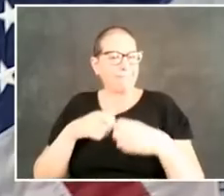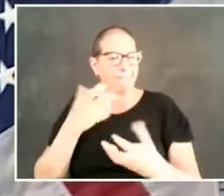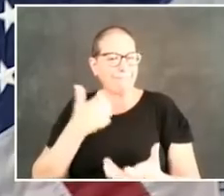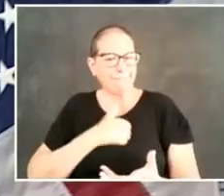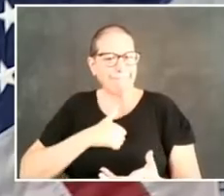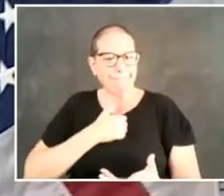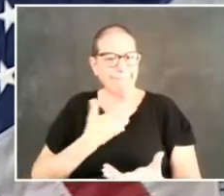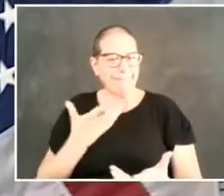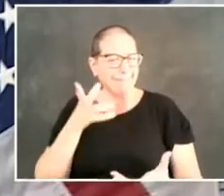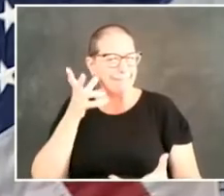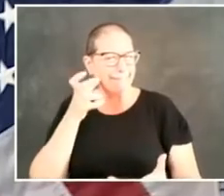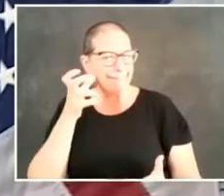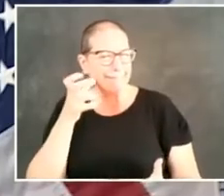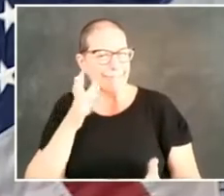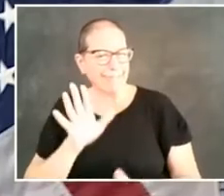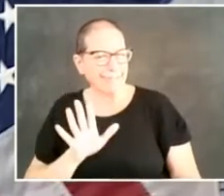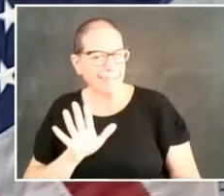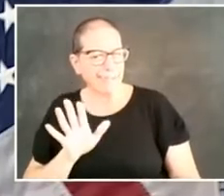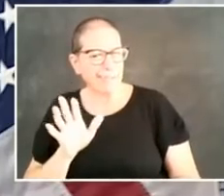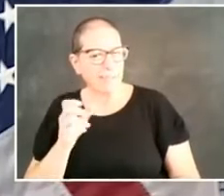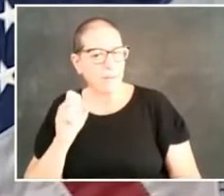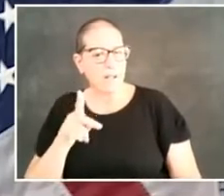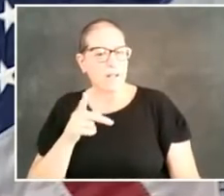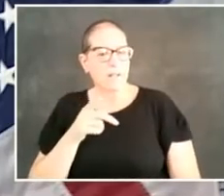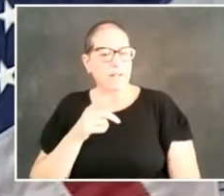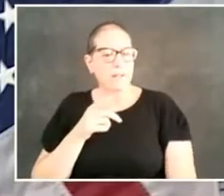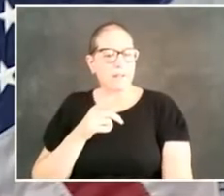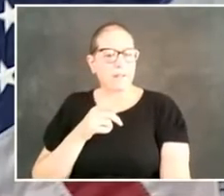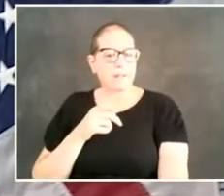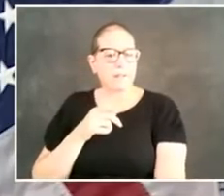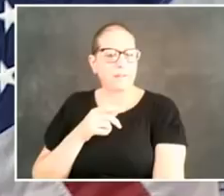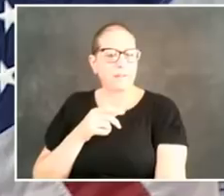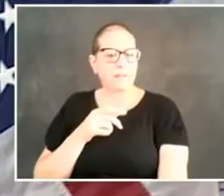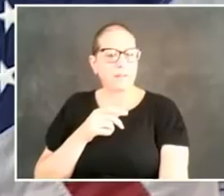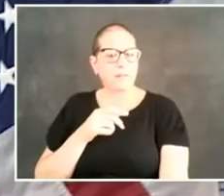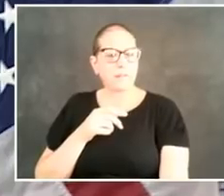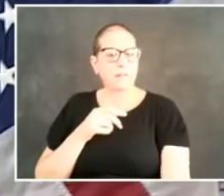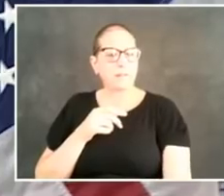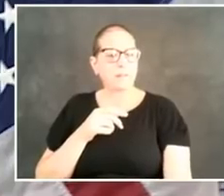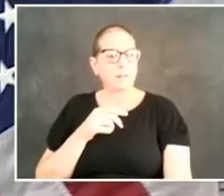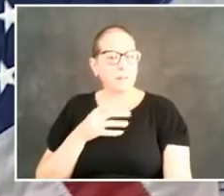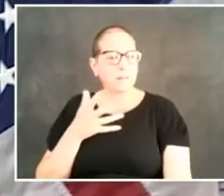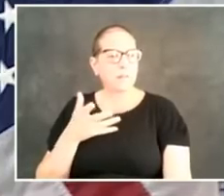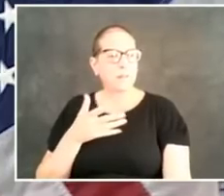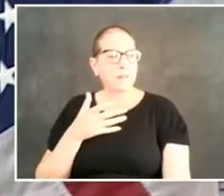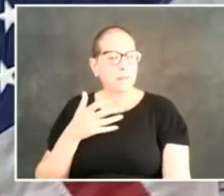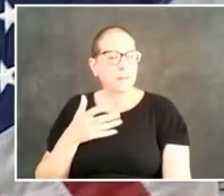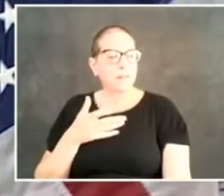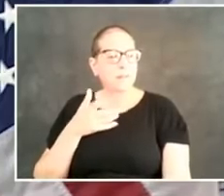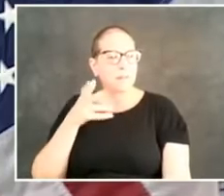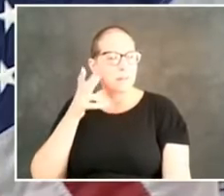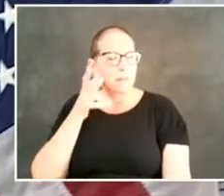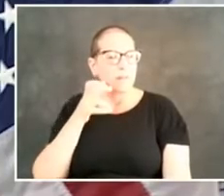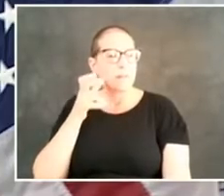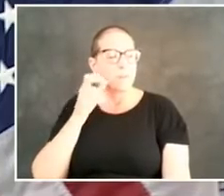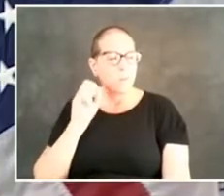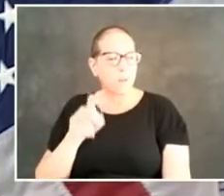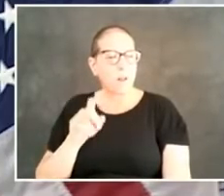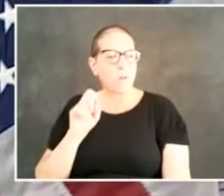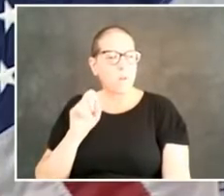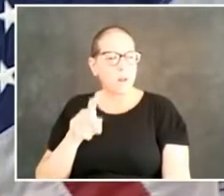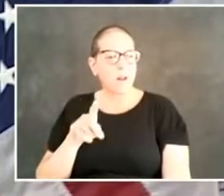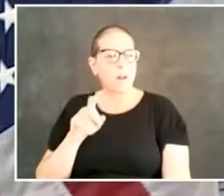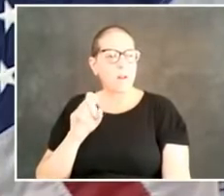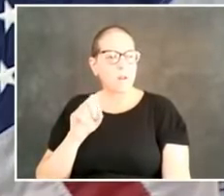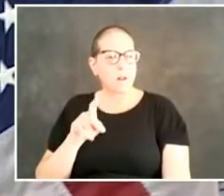Sure, hello? Is somebody? Yeah. Okay. So my question is about the advisory boards that you were talking about last week.